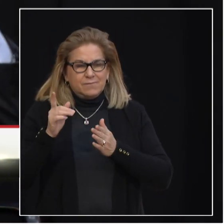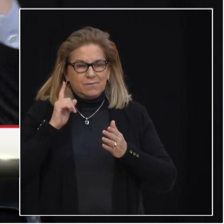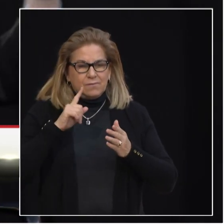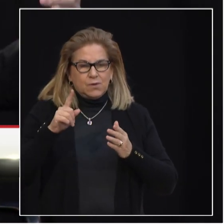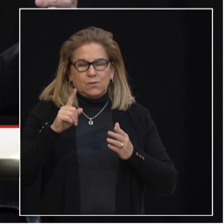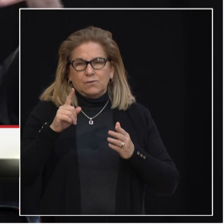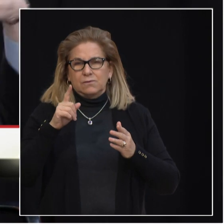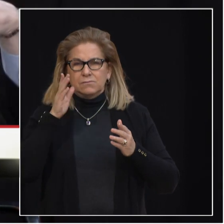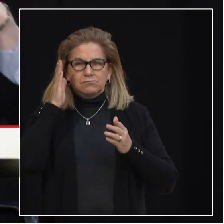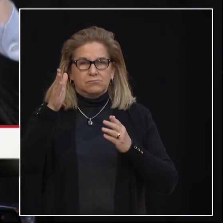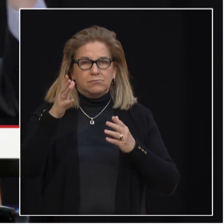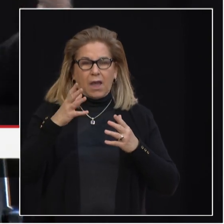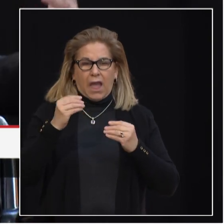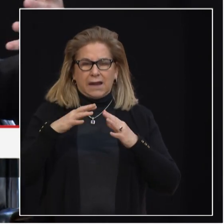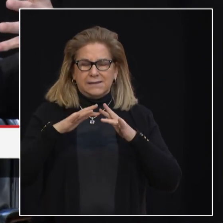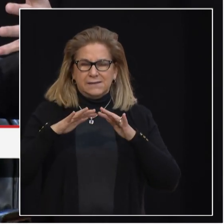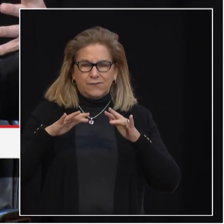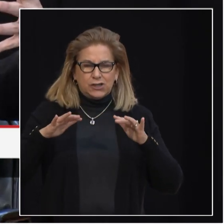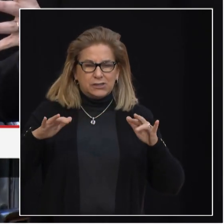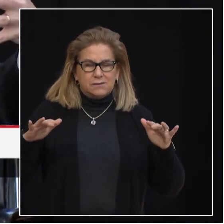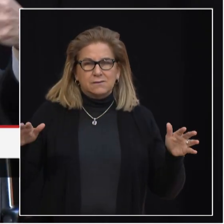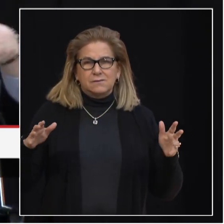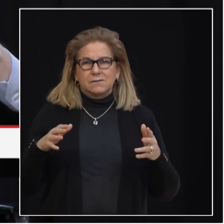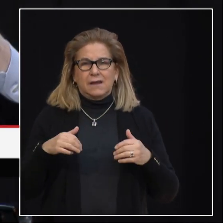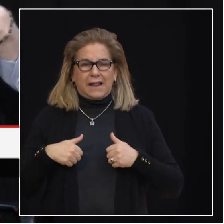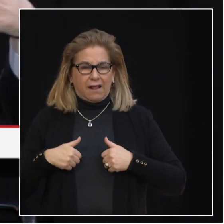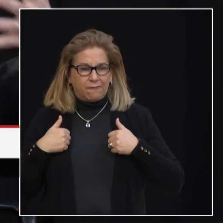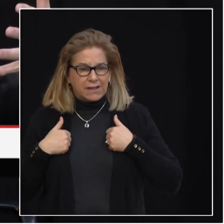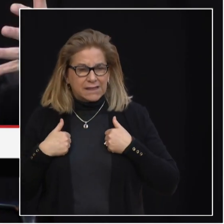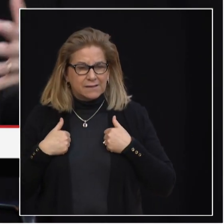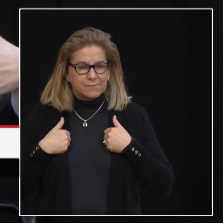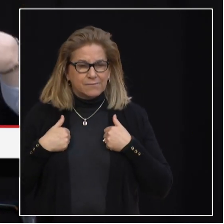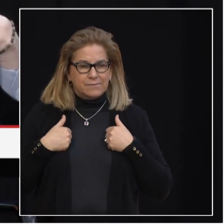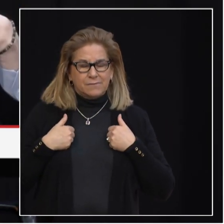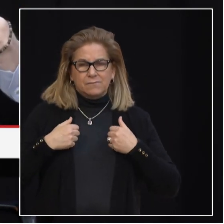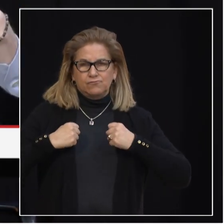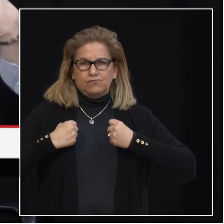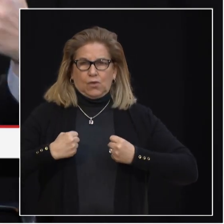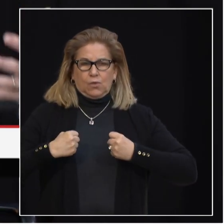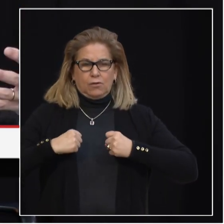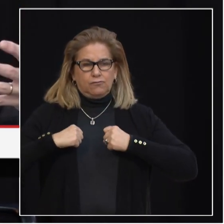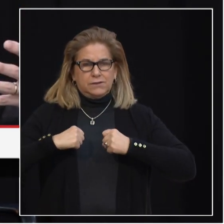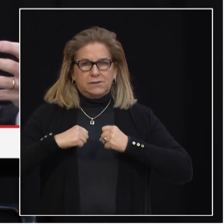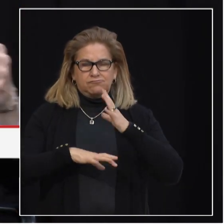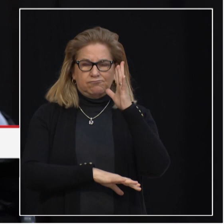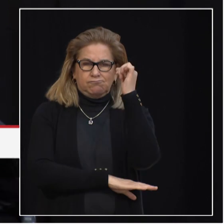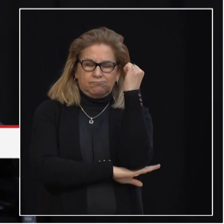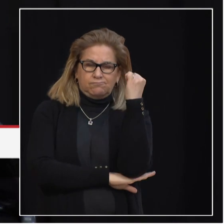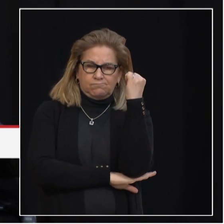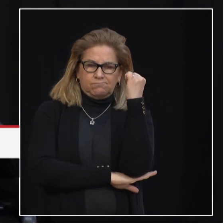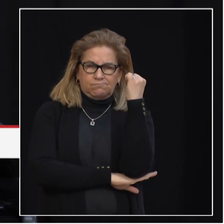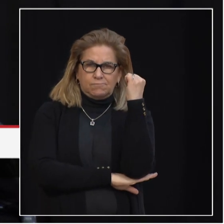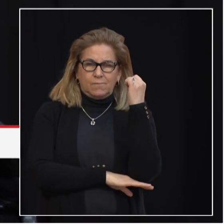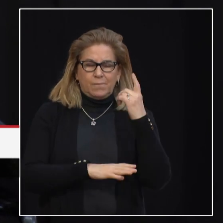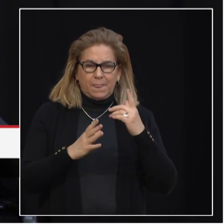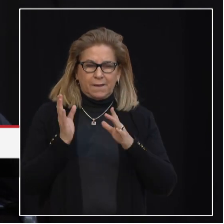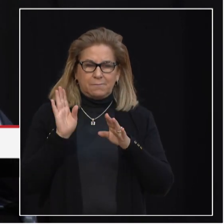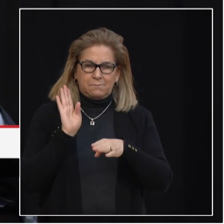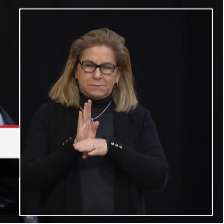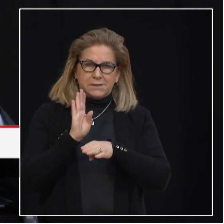to visualize it fast forward 10 years and imagine what this combination of